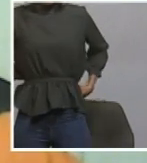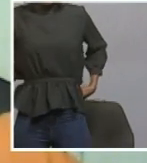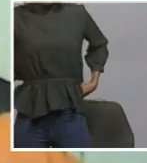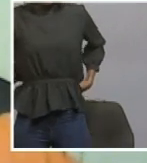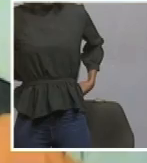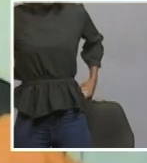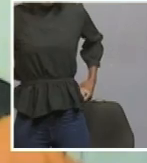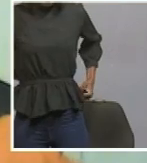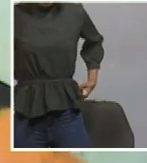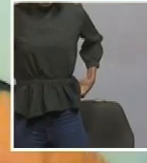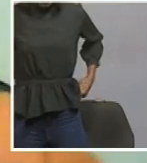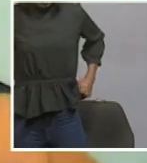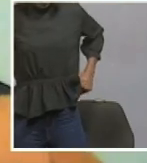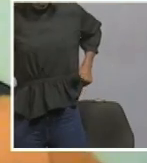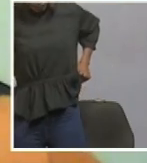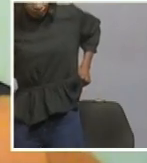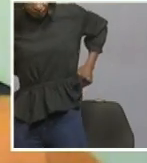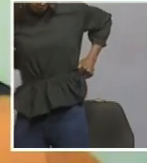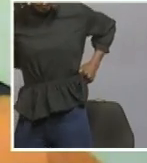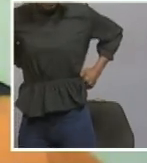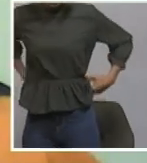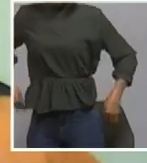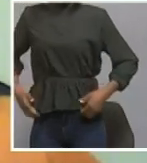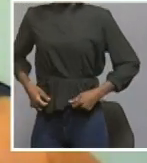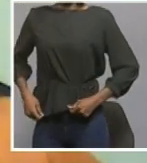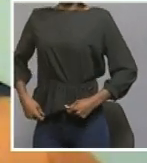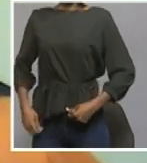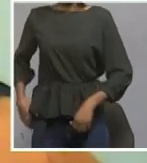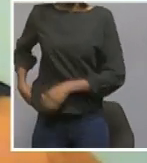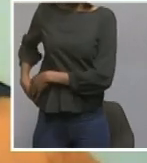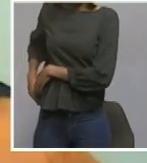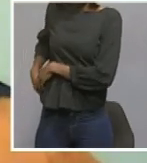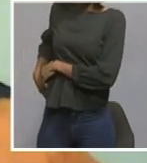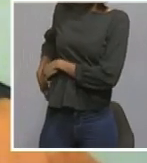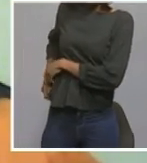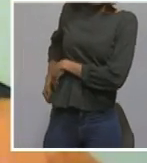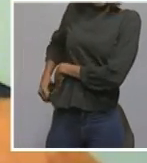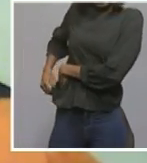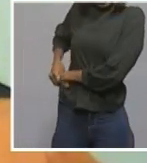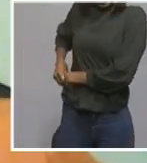Perfect. 100%. Thank you so much, sir. We will be in touch. Thank you.